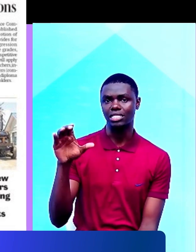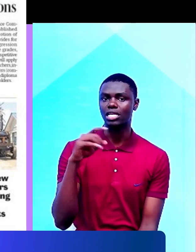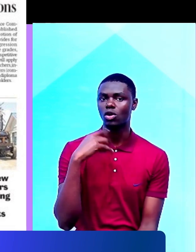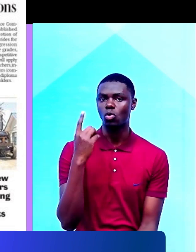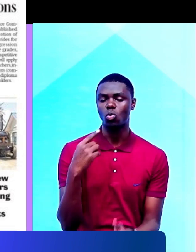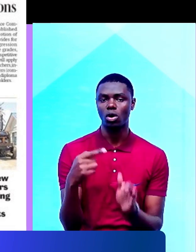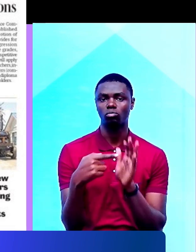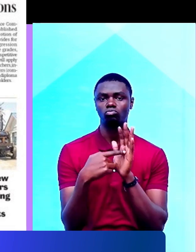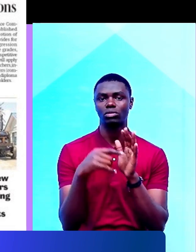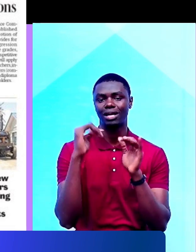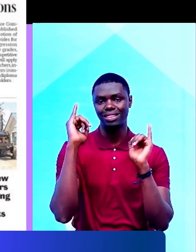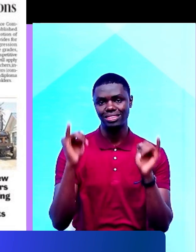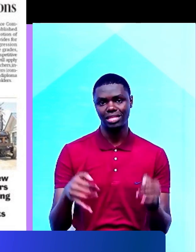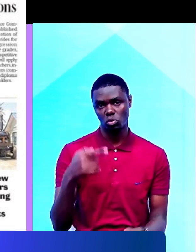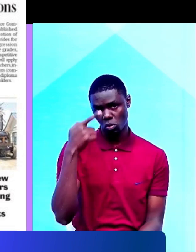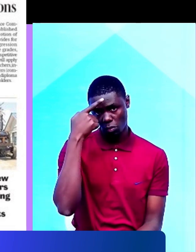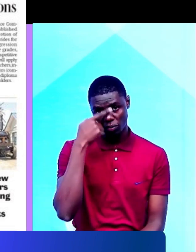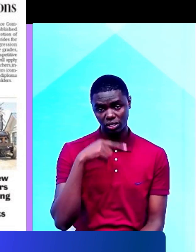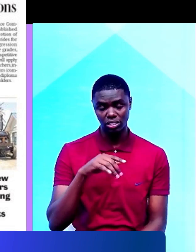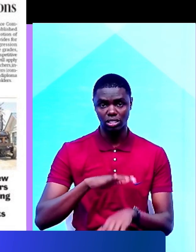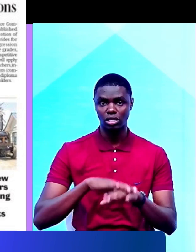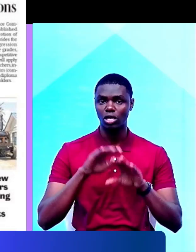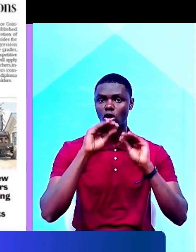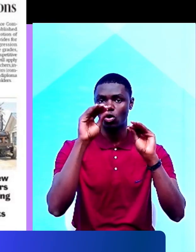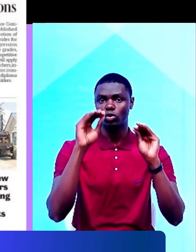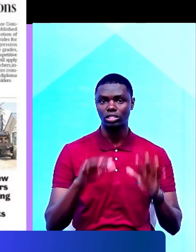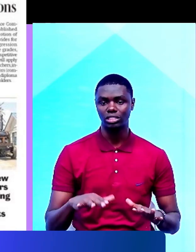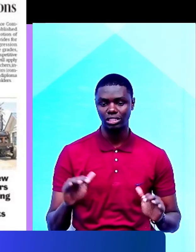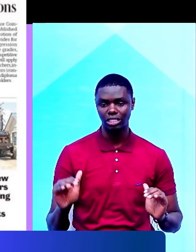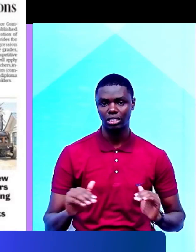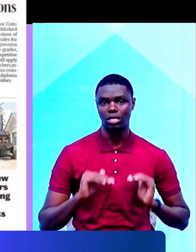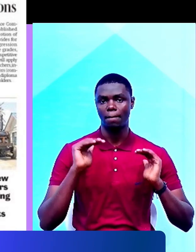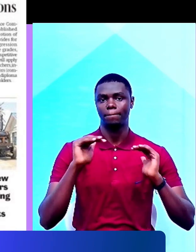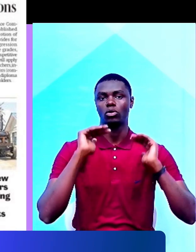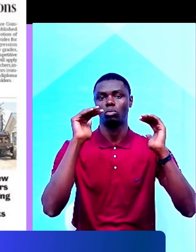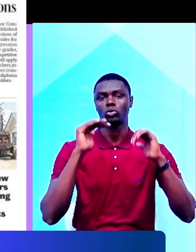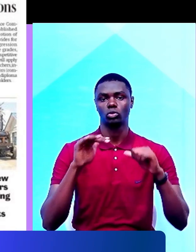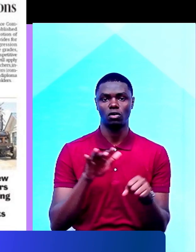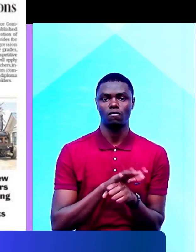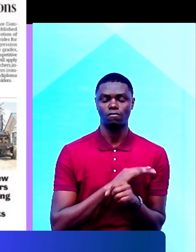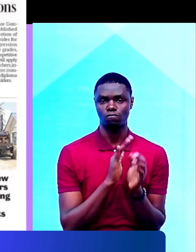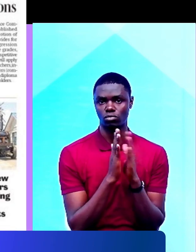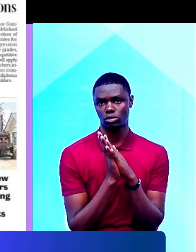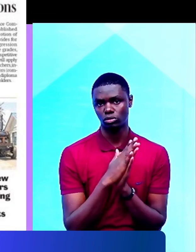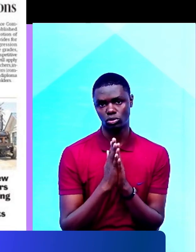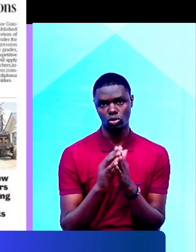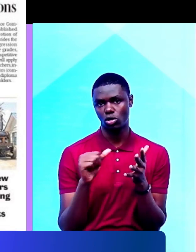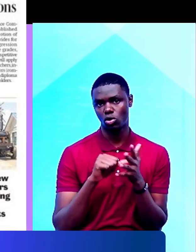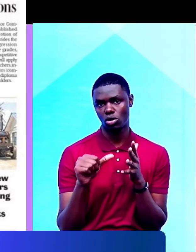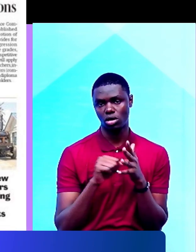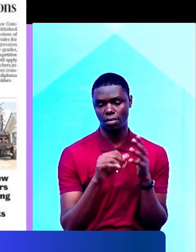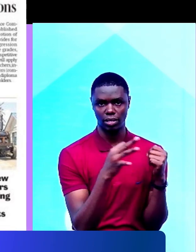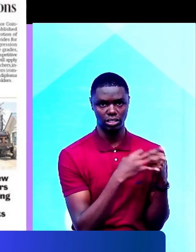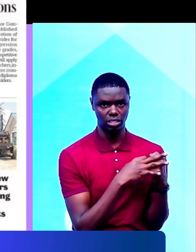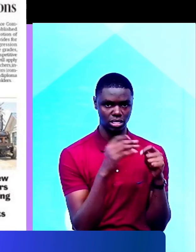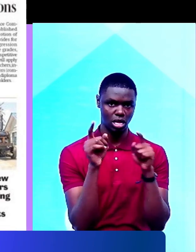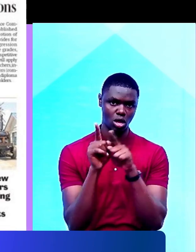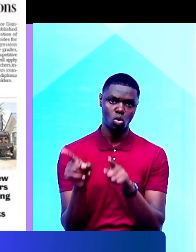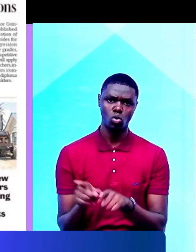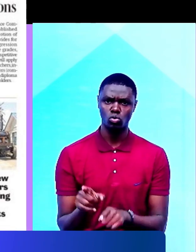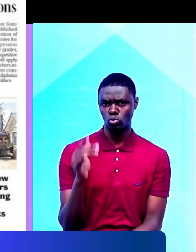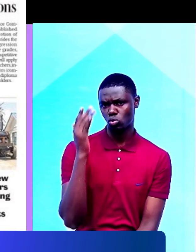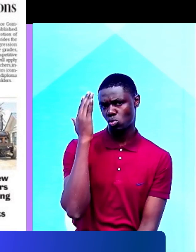the new policy on teachers' promotion. The full story of that will be on page 8, and also